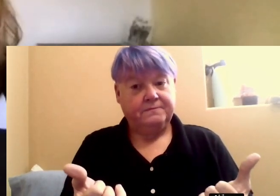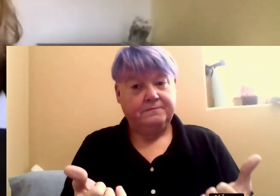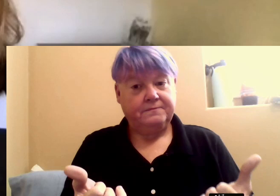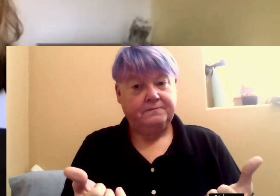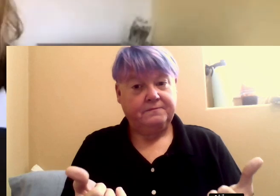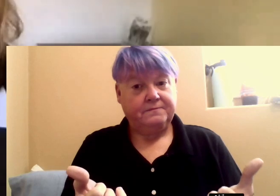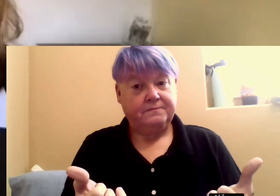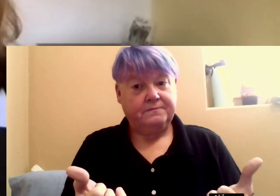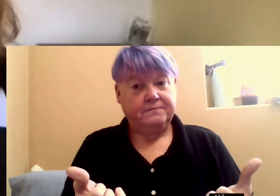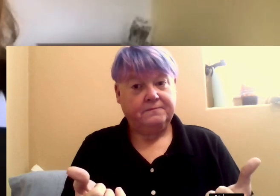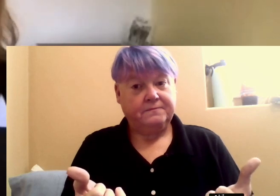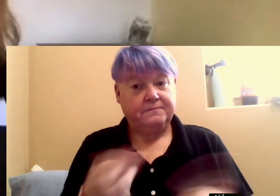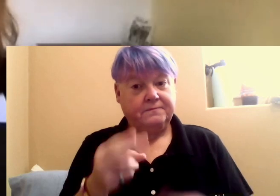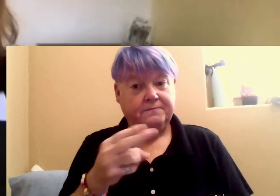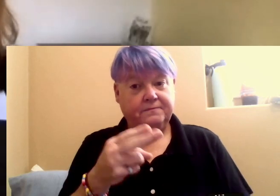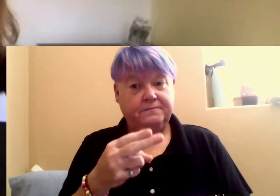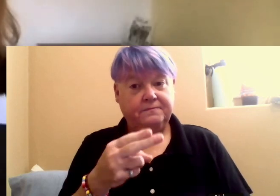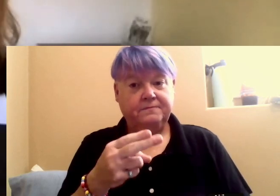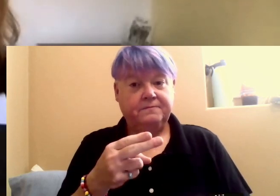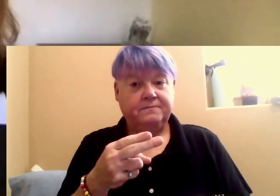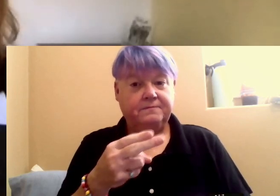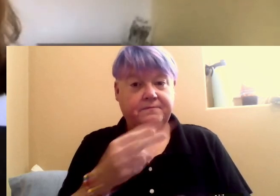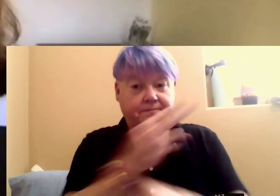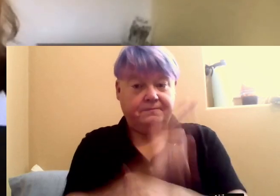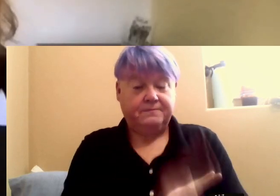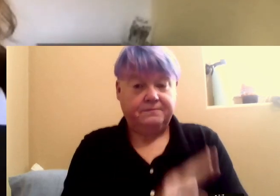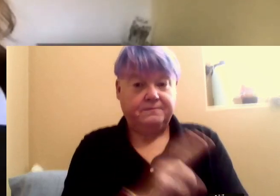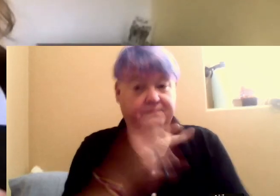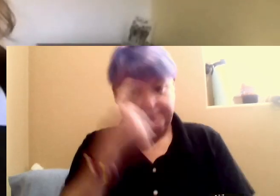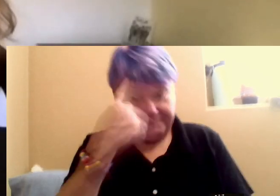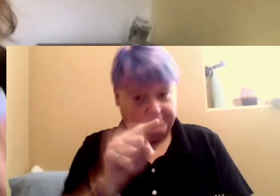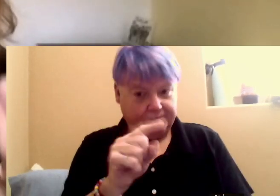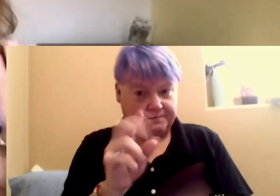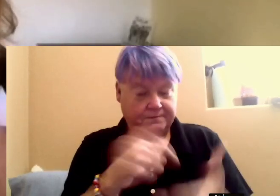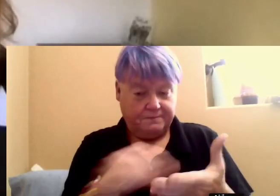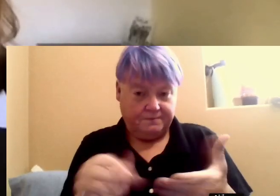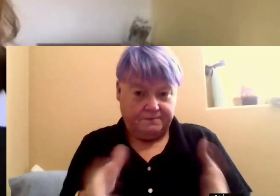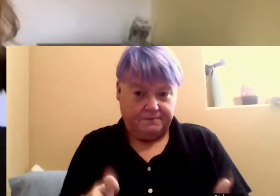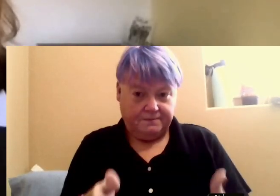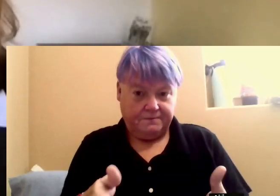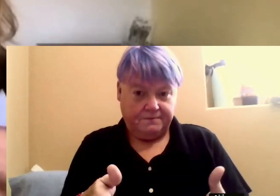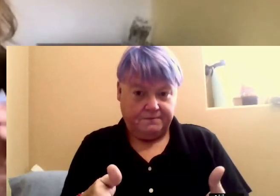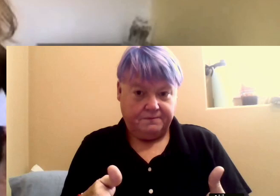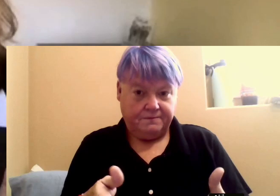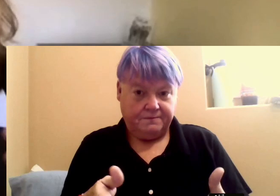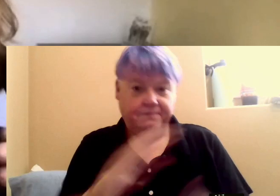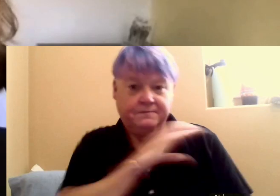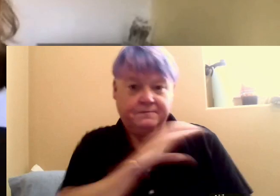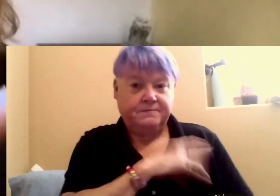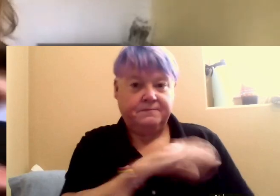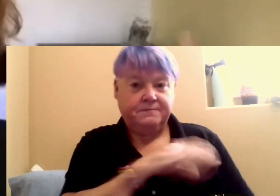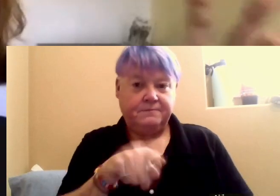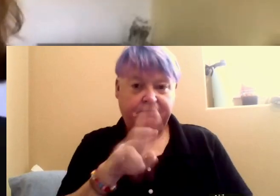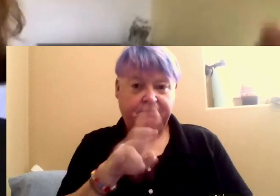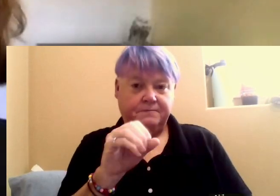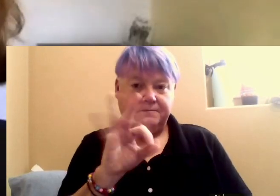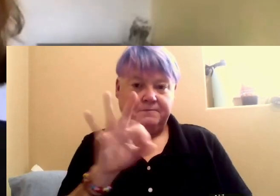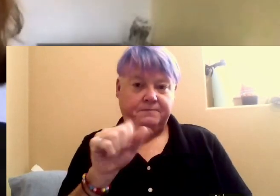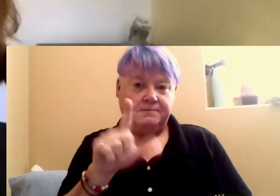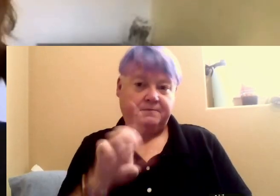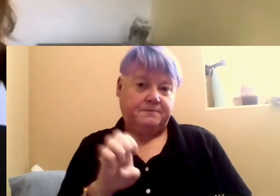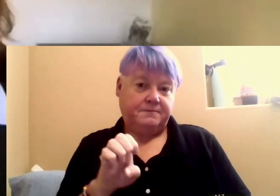a habit at the beginning of a novel. I write character profiles, and then I write my kind of